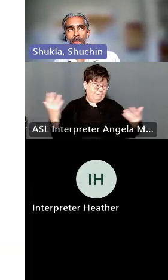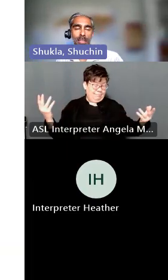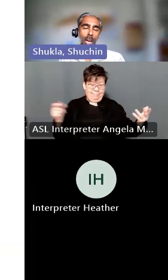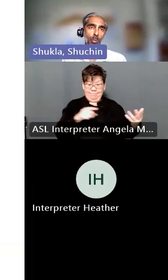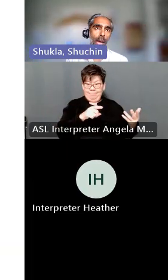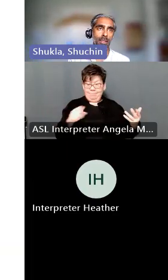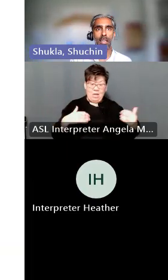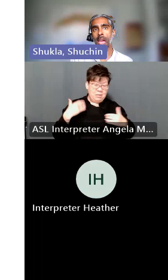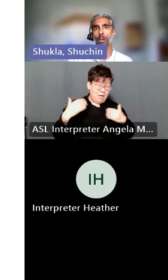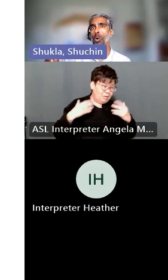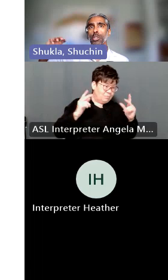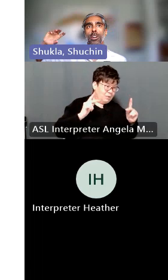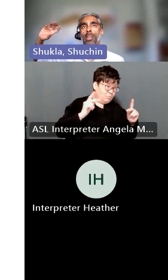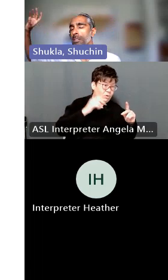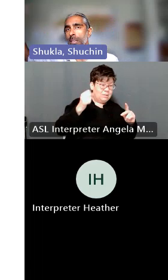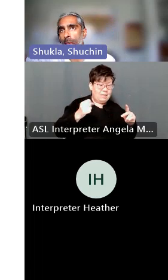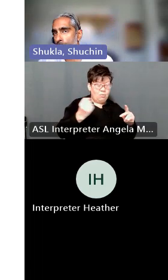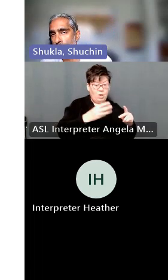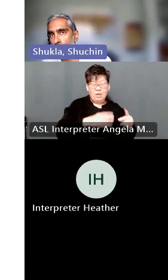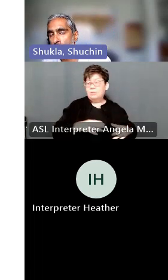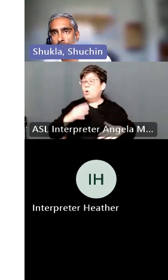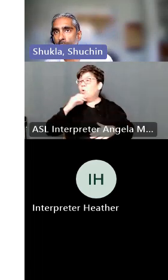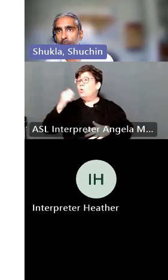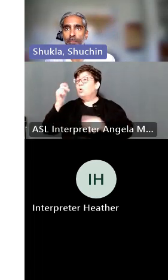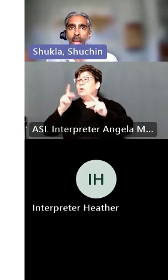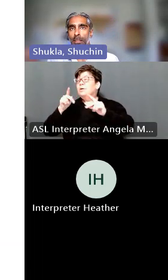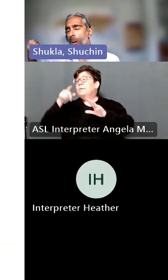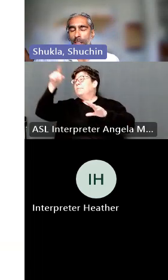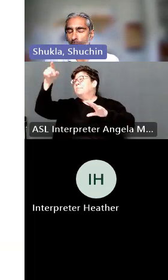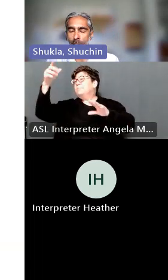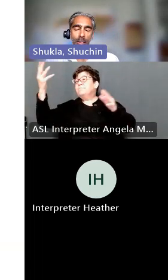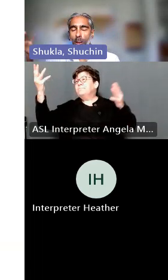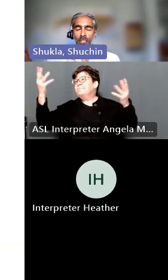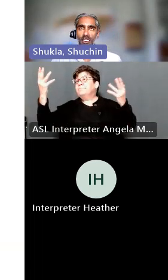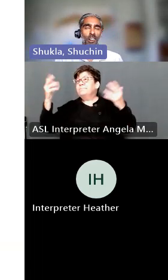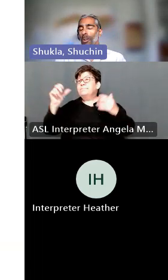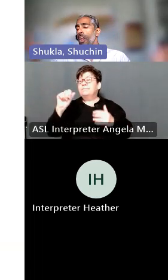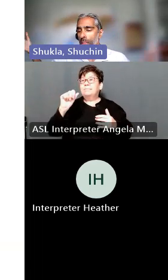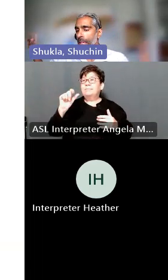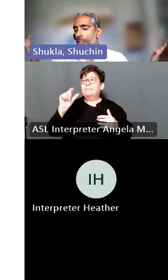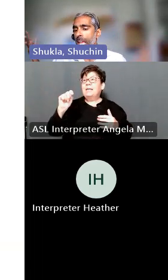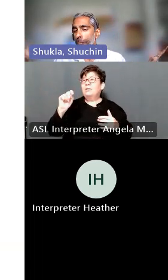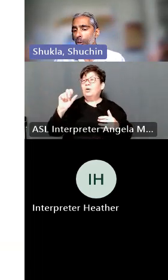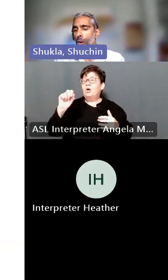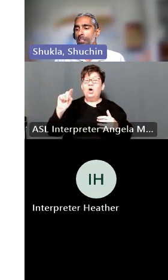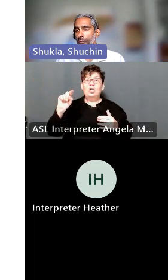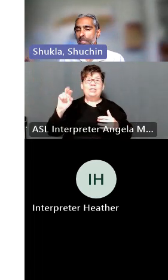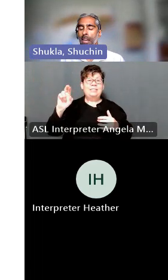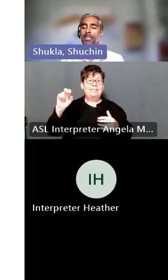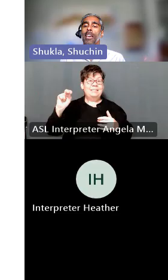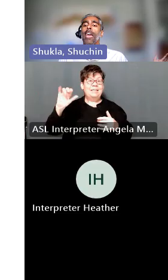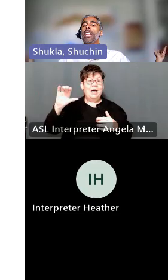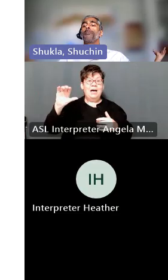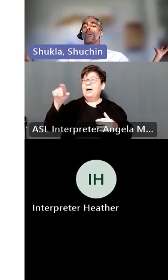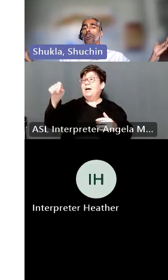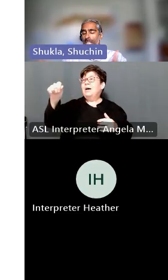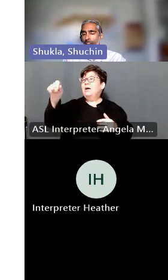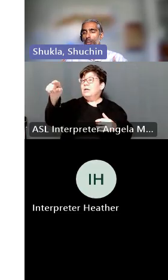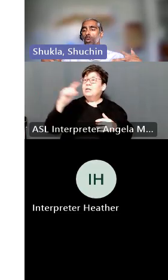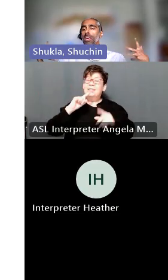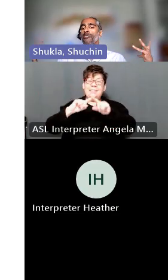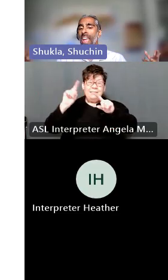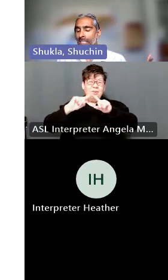young people in the Southwest and older adults in Antarctica, or, like you take different groups in different settings